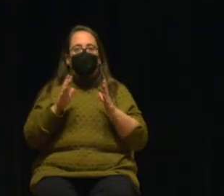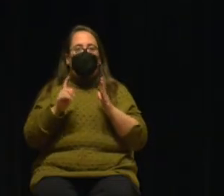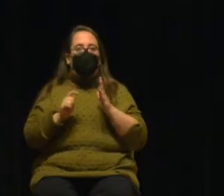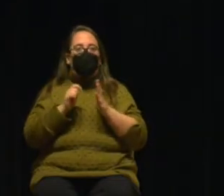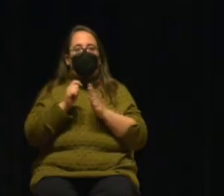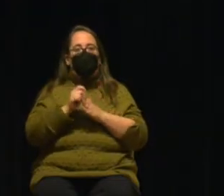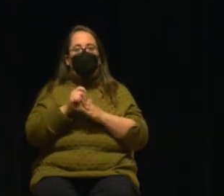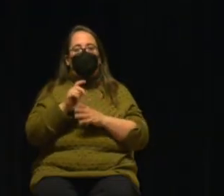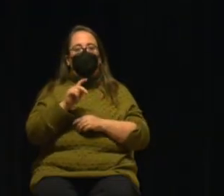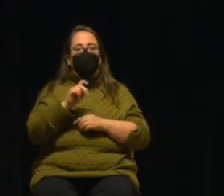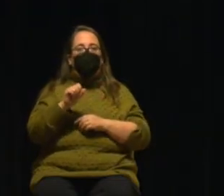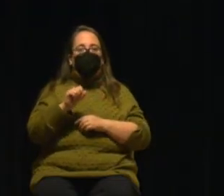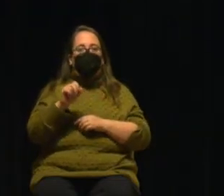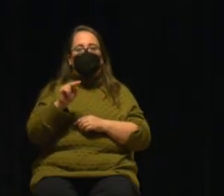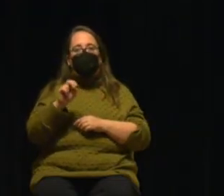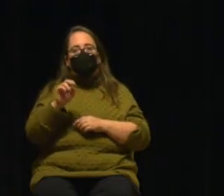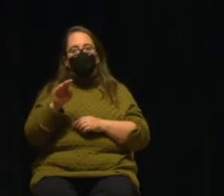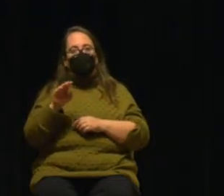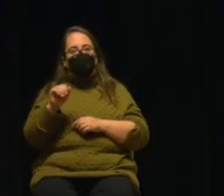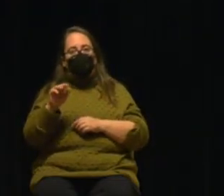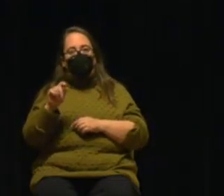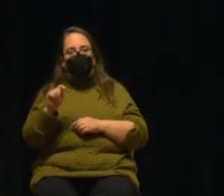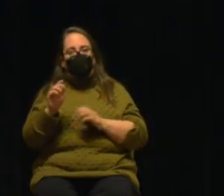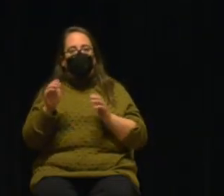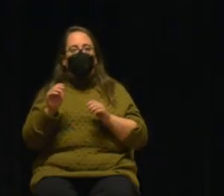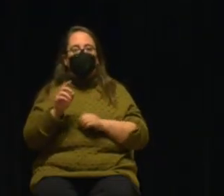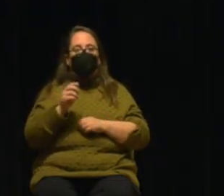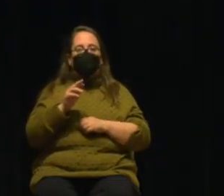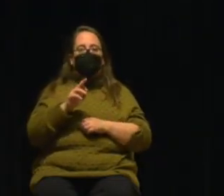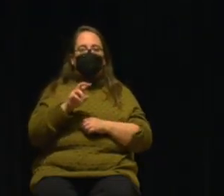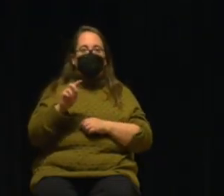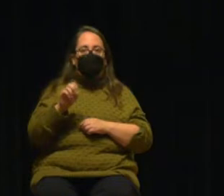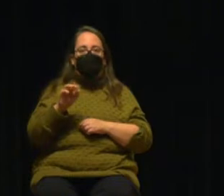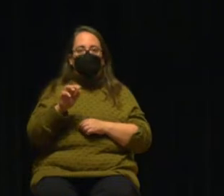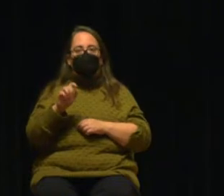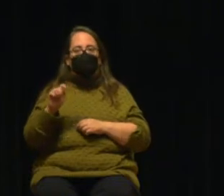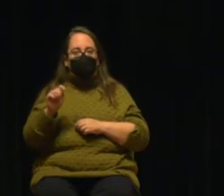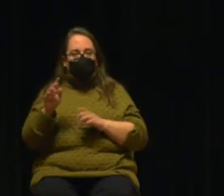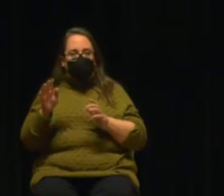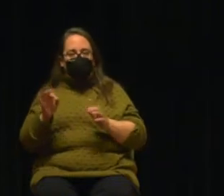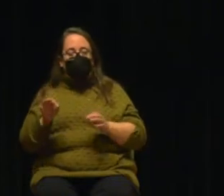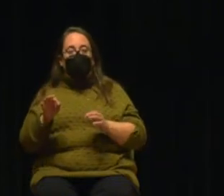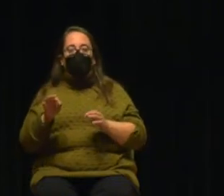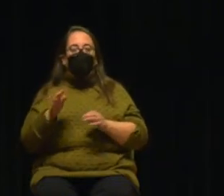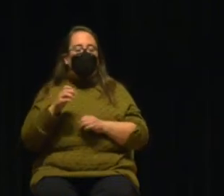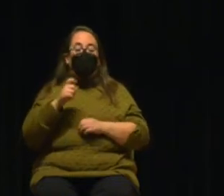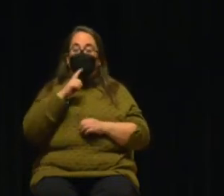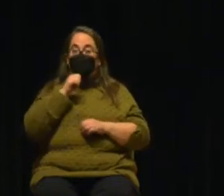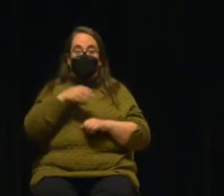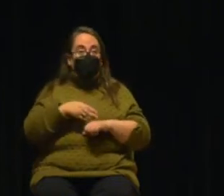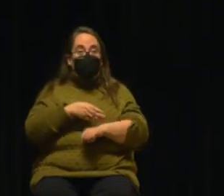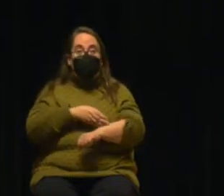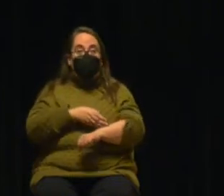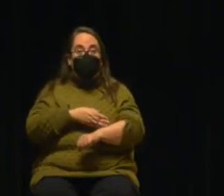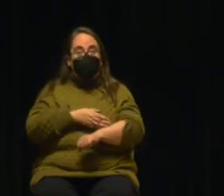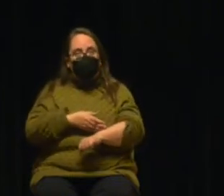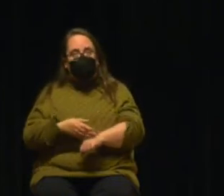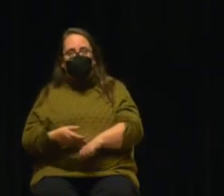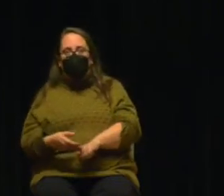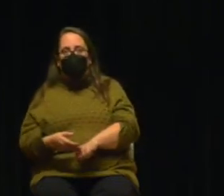the Kansas-Nebraska Act. This is the era of the Dred Scott decision. These are moments where things aren't getting better, they're getting worse.